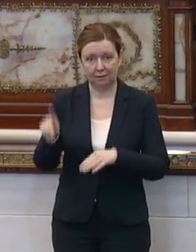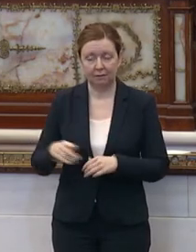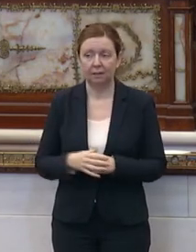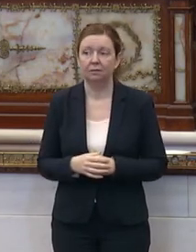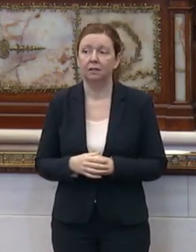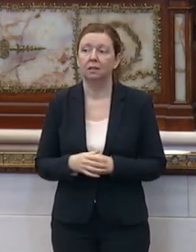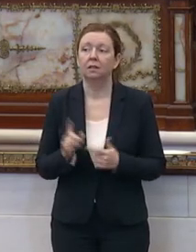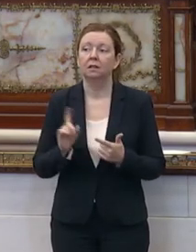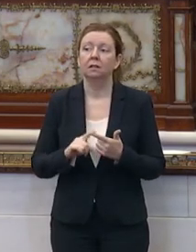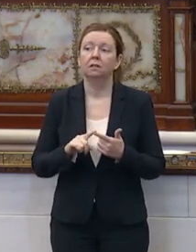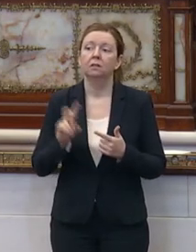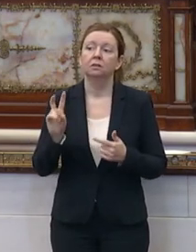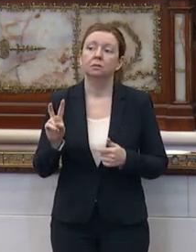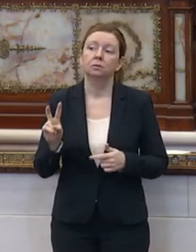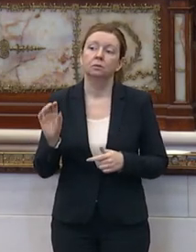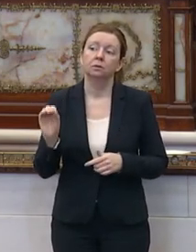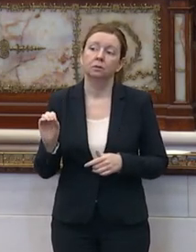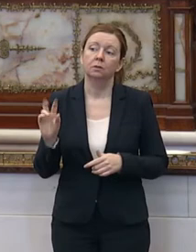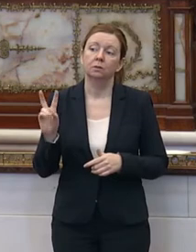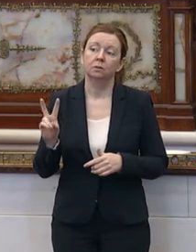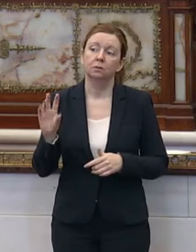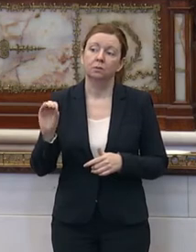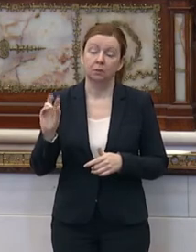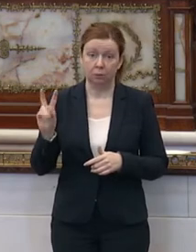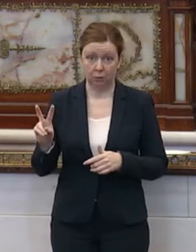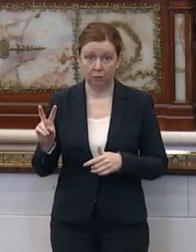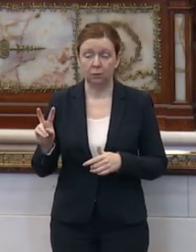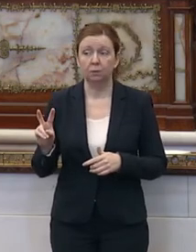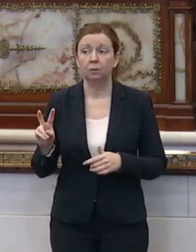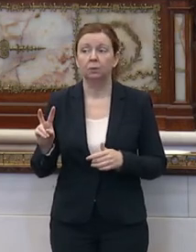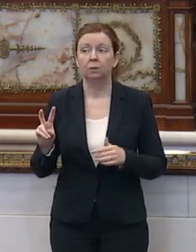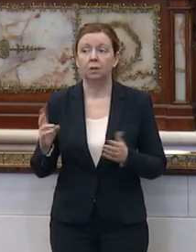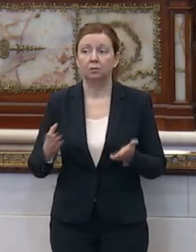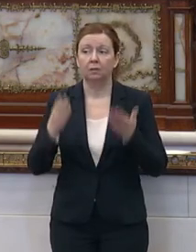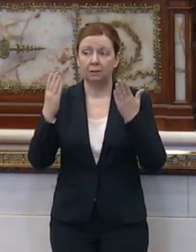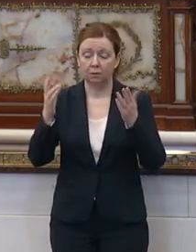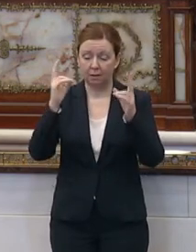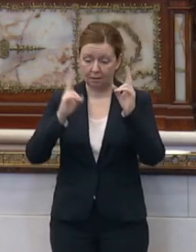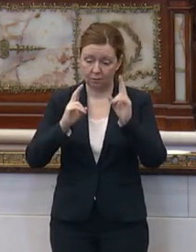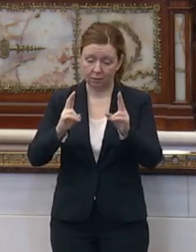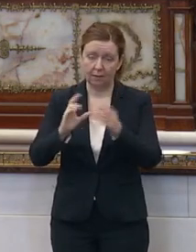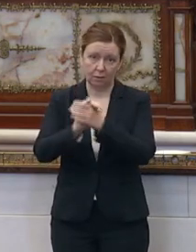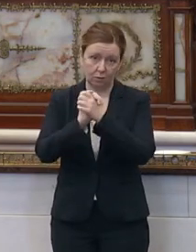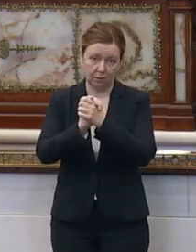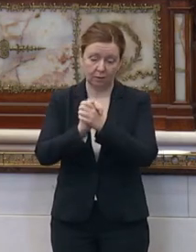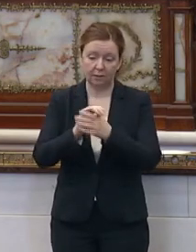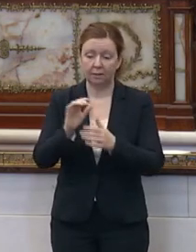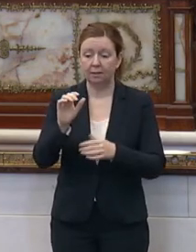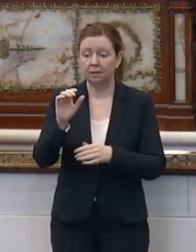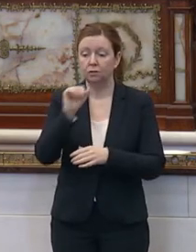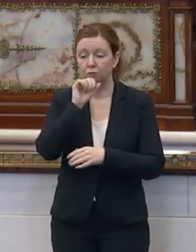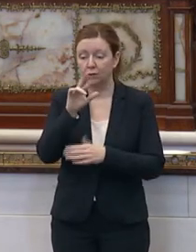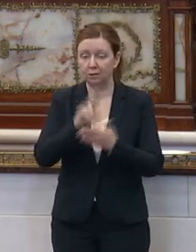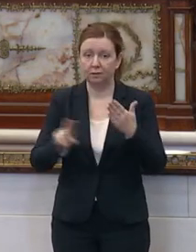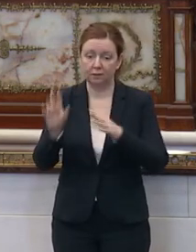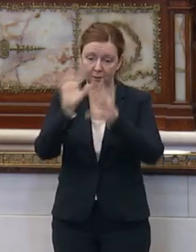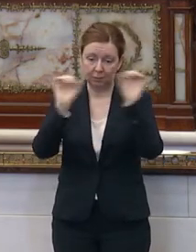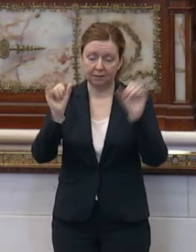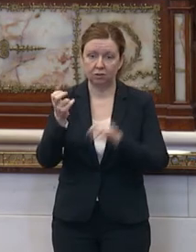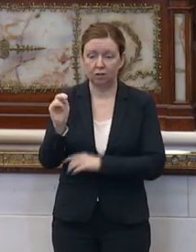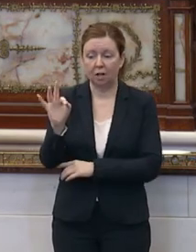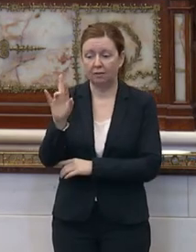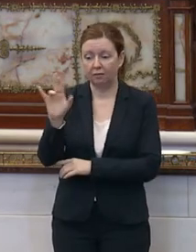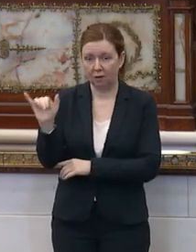Philadelphia. And resolution number 220202, entitled a resolution honoring and congratulating Drexel University President John